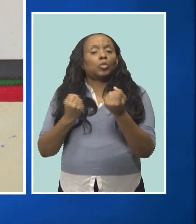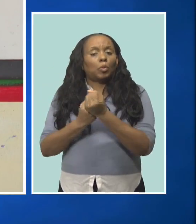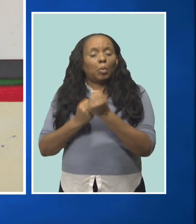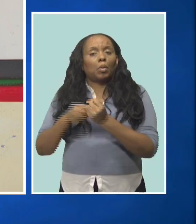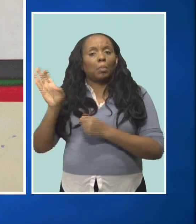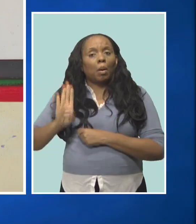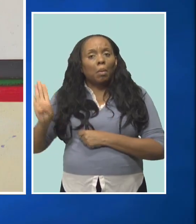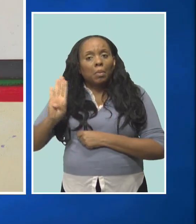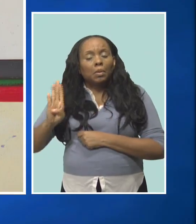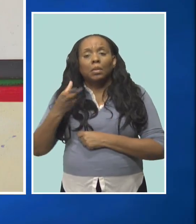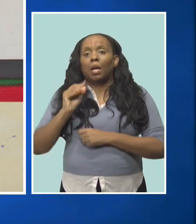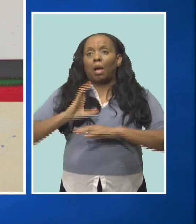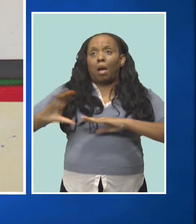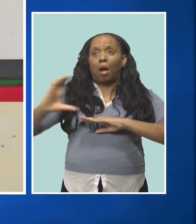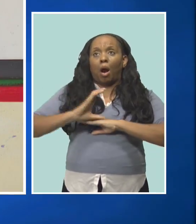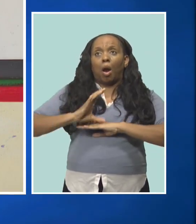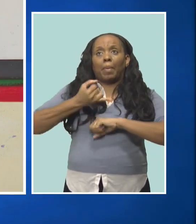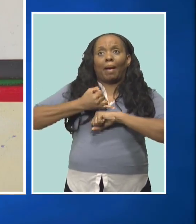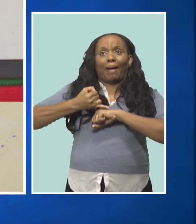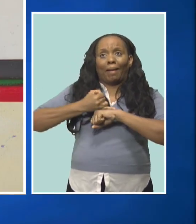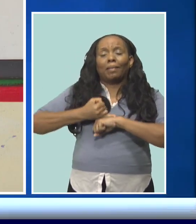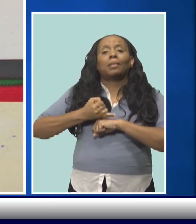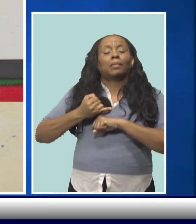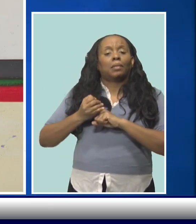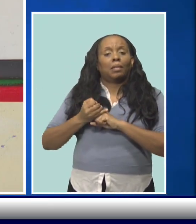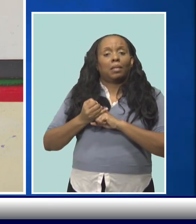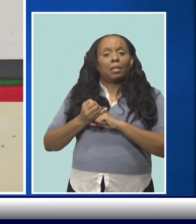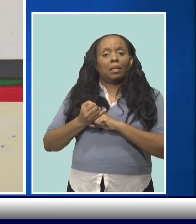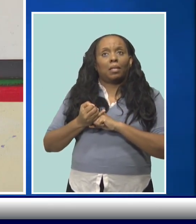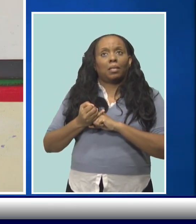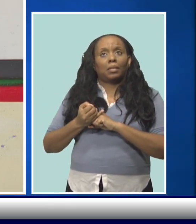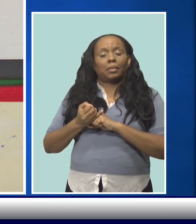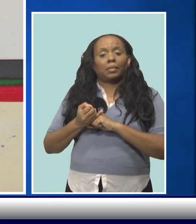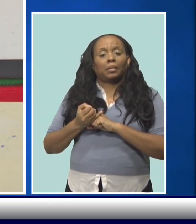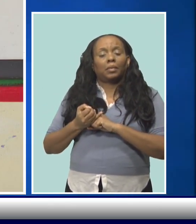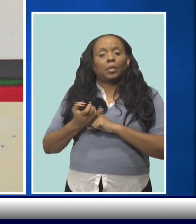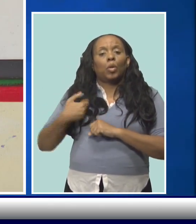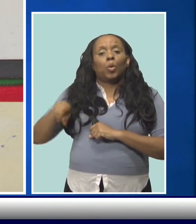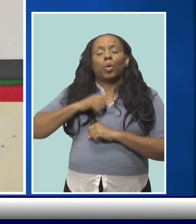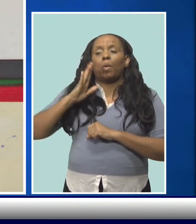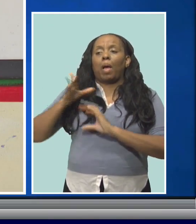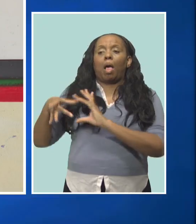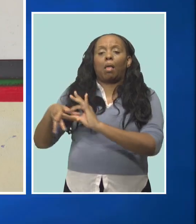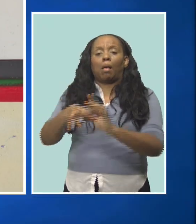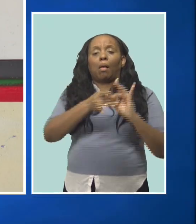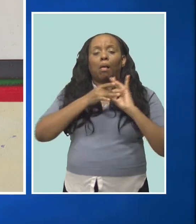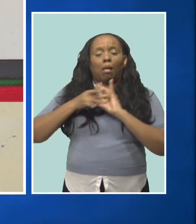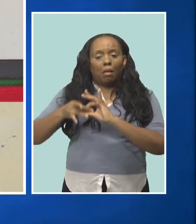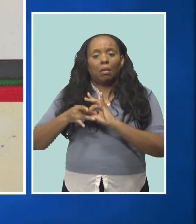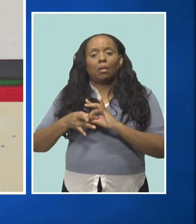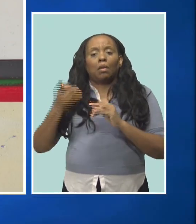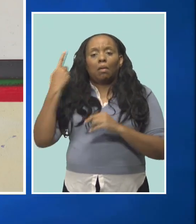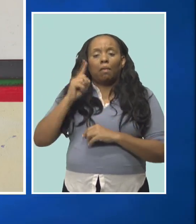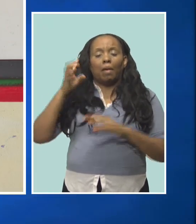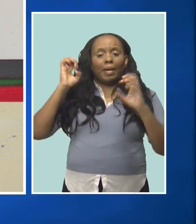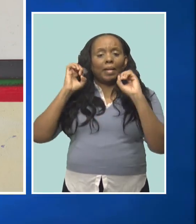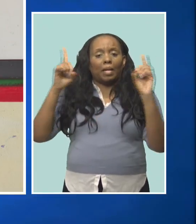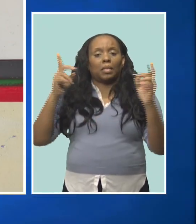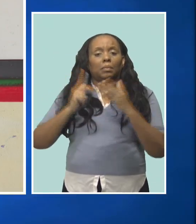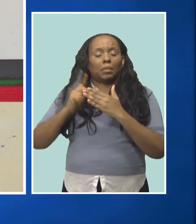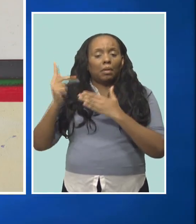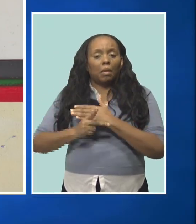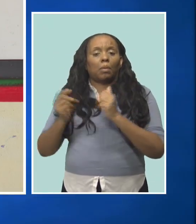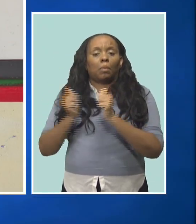our Caribbean nations in relation to that joint educational program between our region and